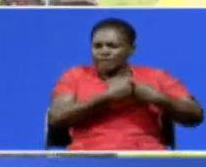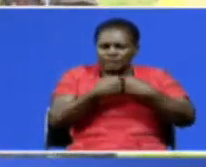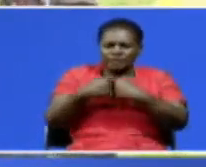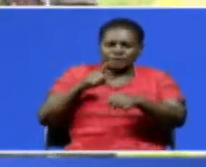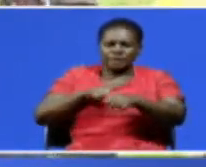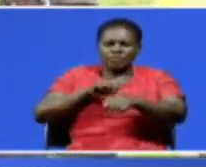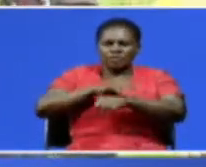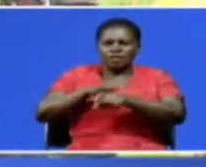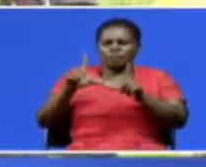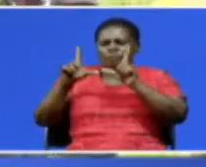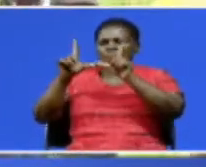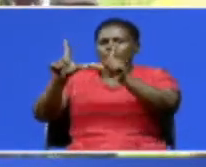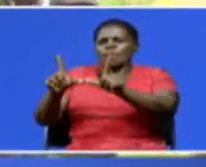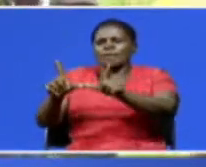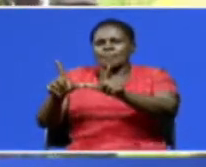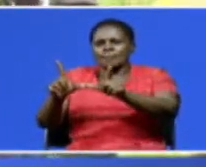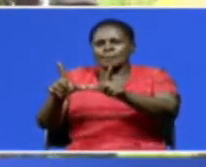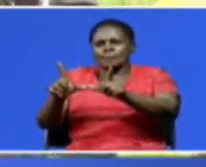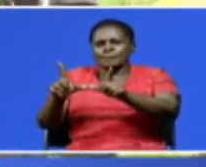titles.